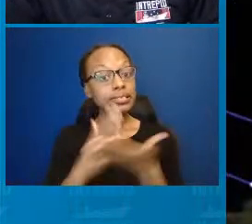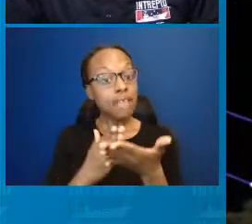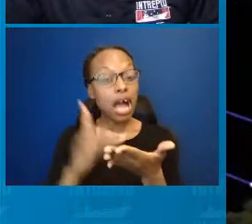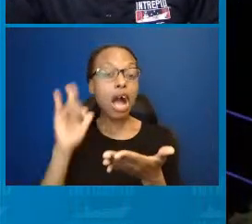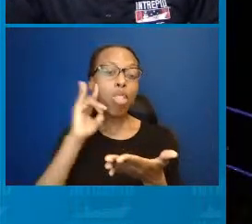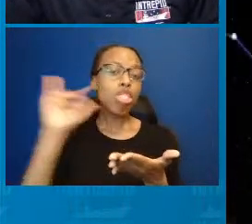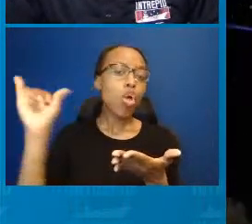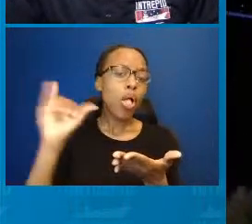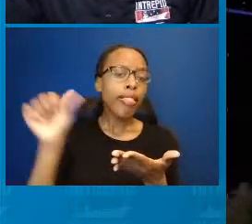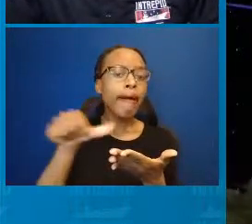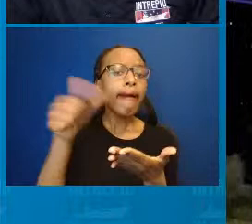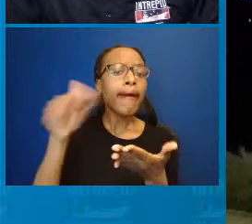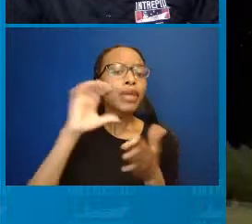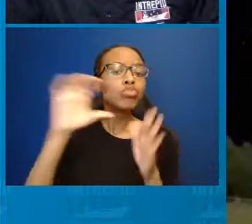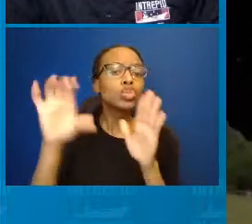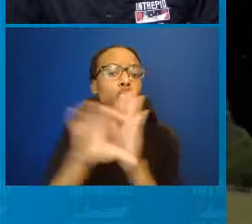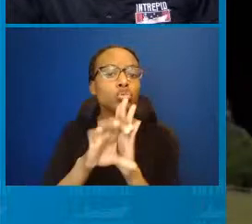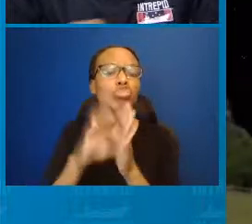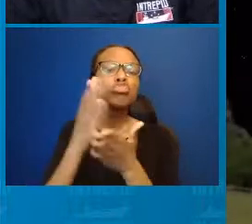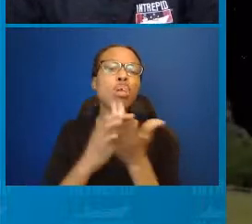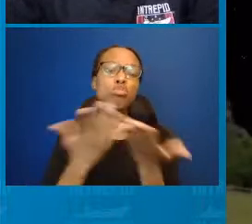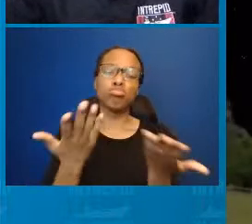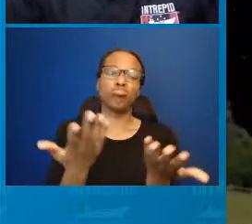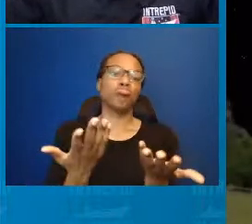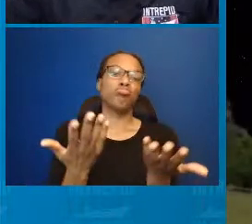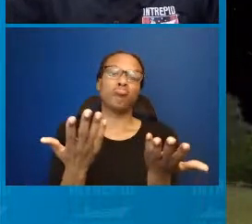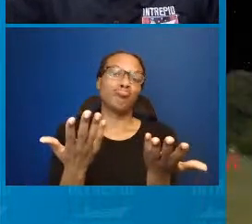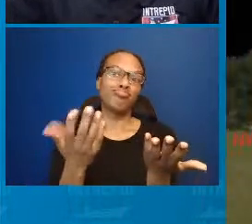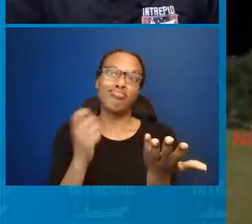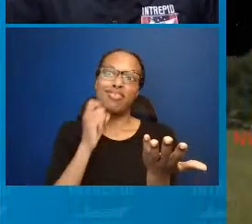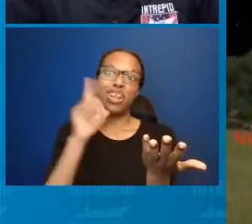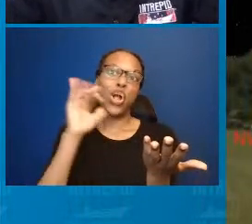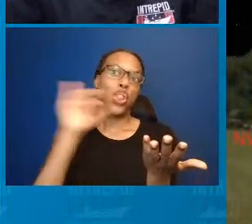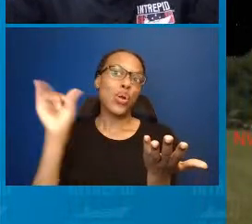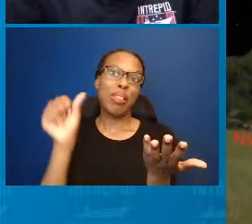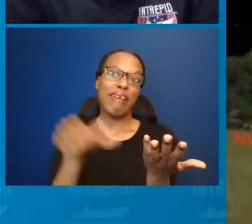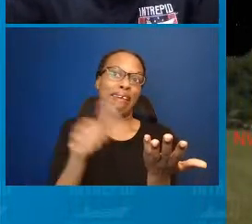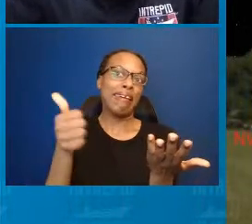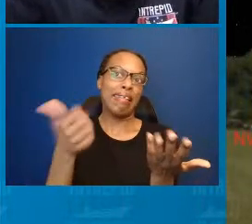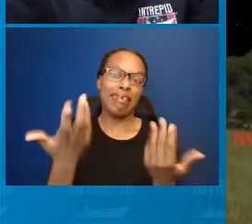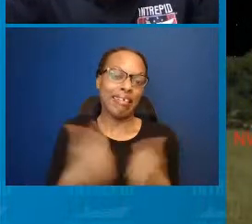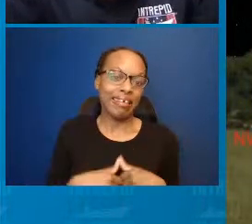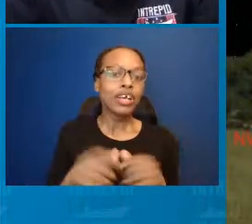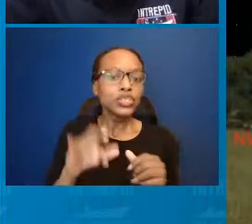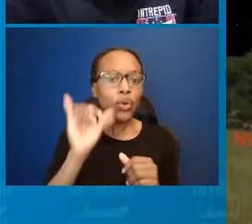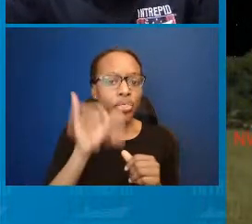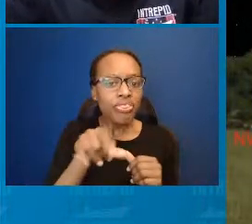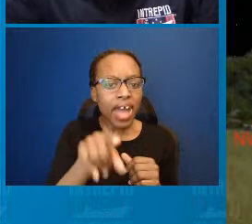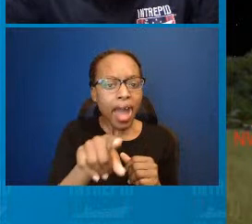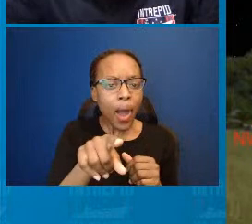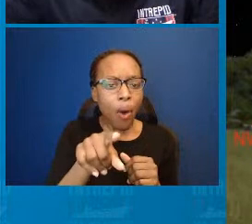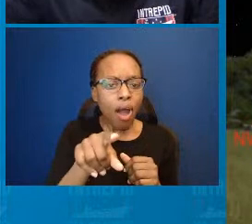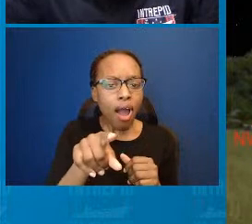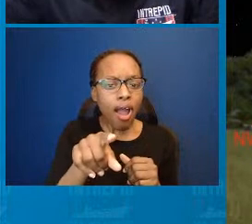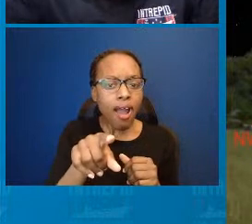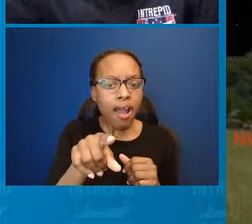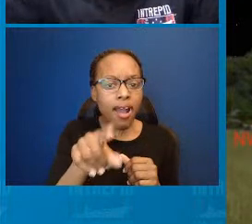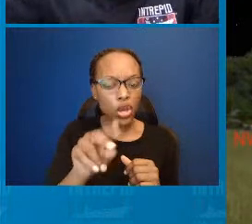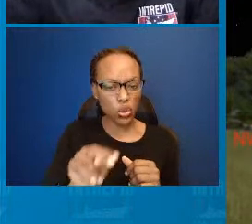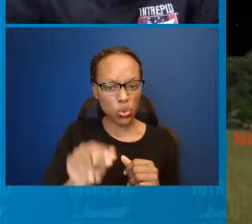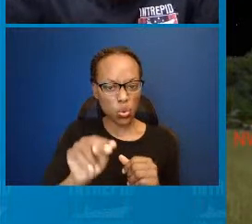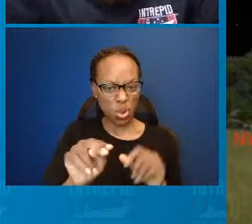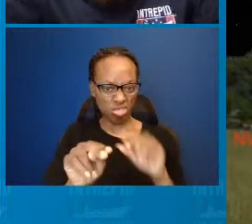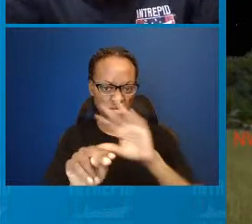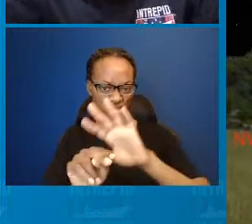stuff. Other ones don't. Like, you all can let me know in the comments what you think this one looks like right above north